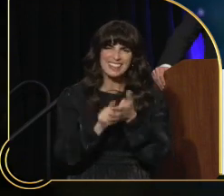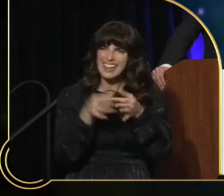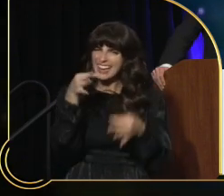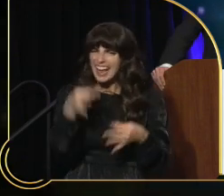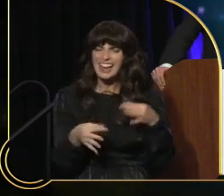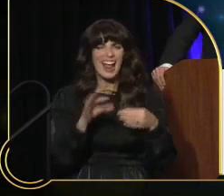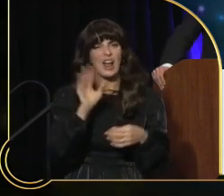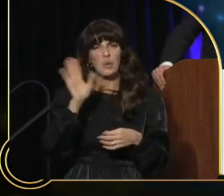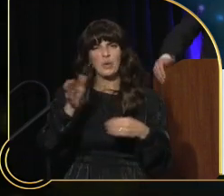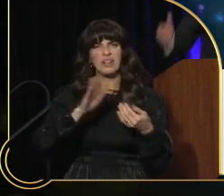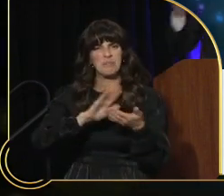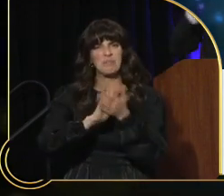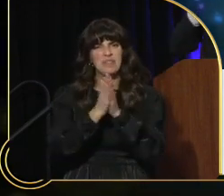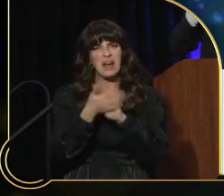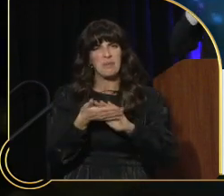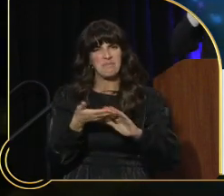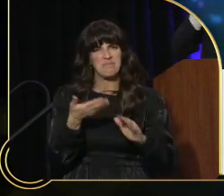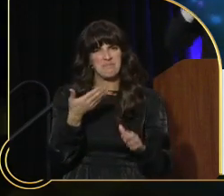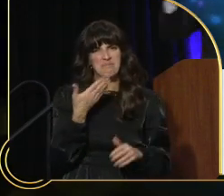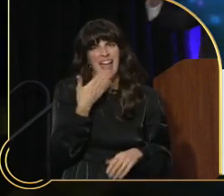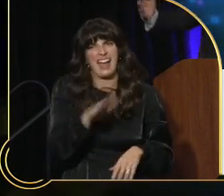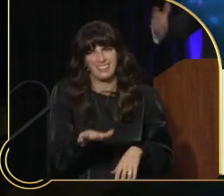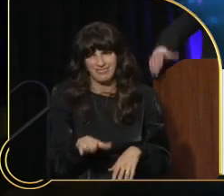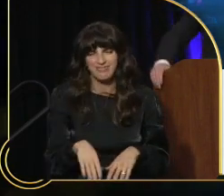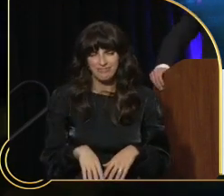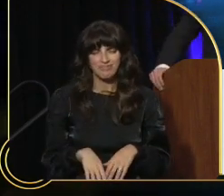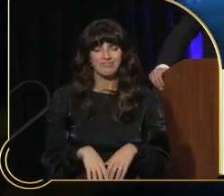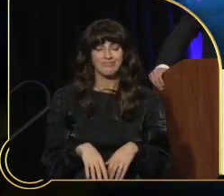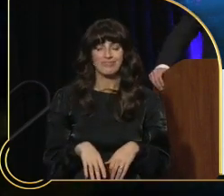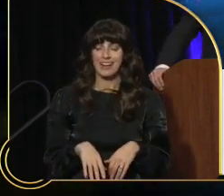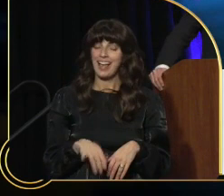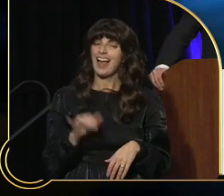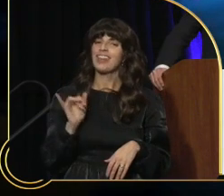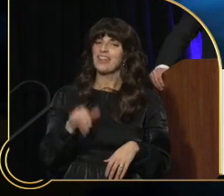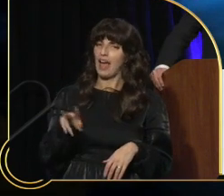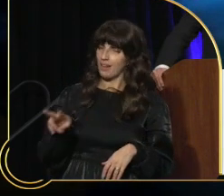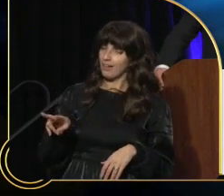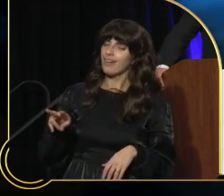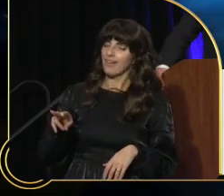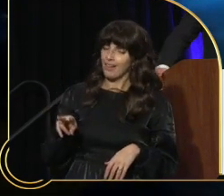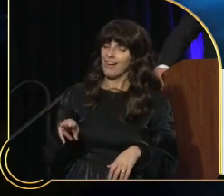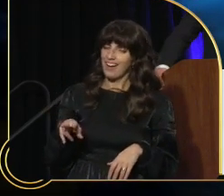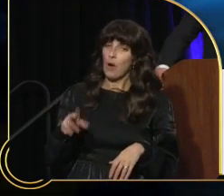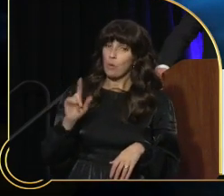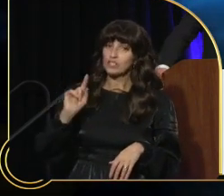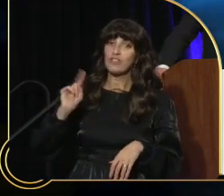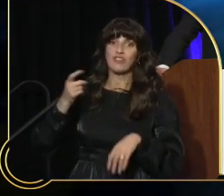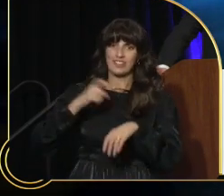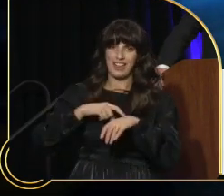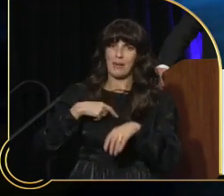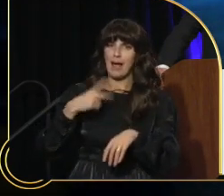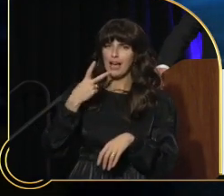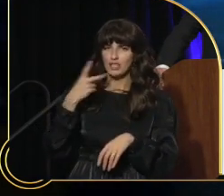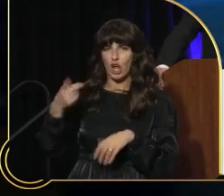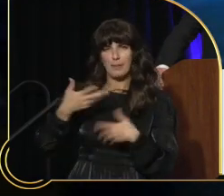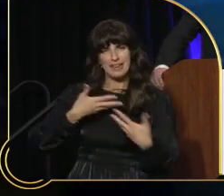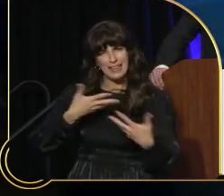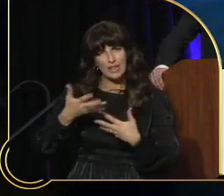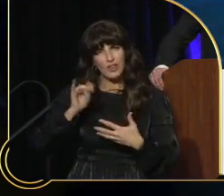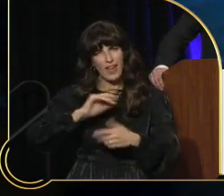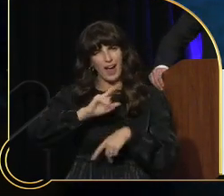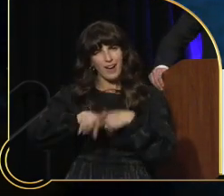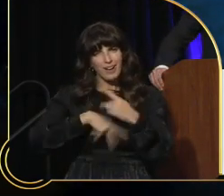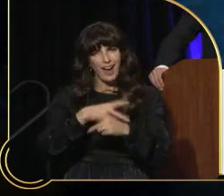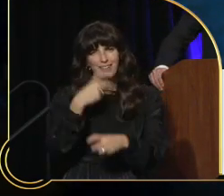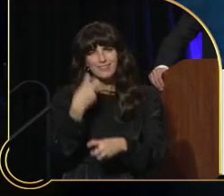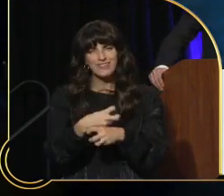badly. And it was the first of many times I saw Ira engage in those kinds of conversations. The case